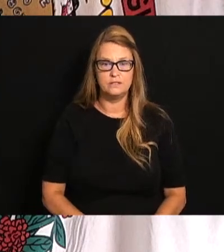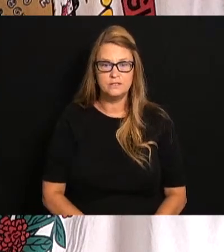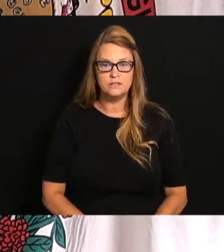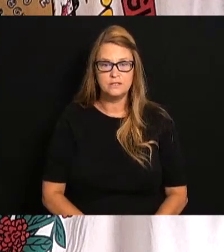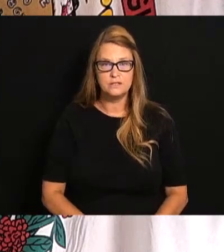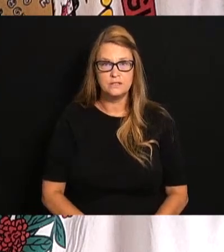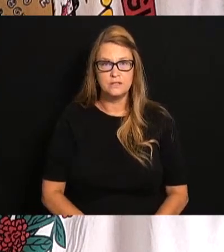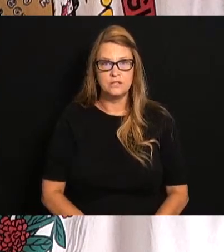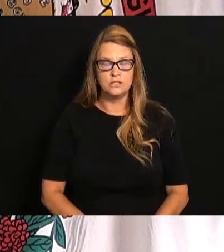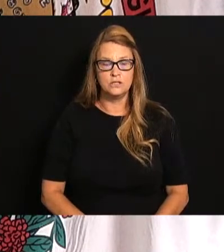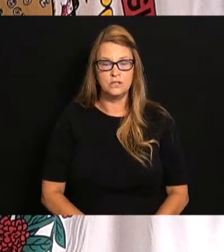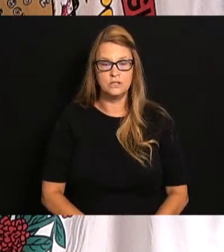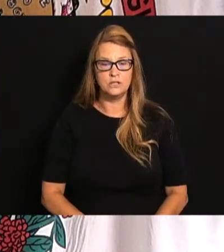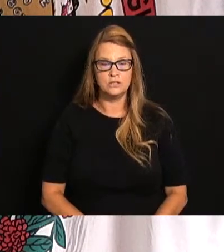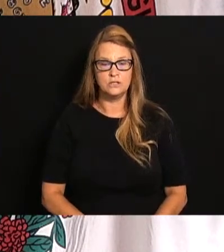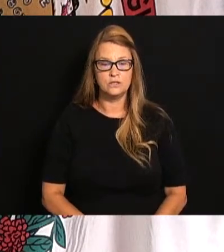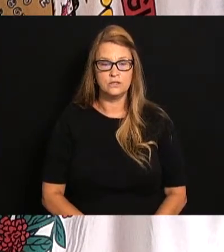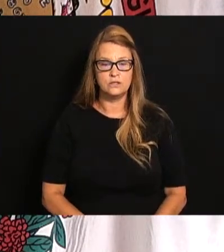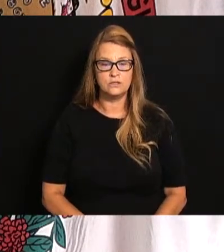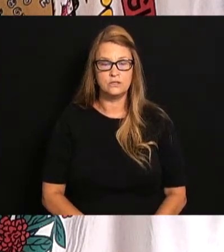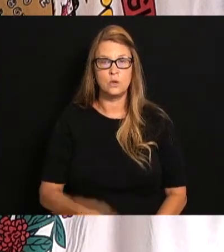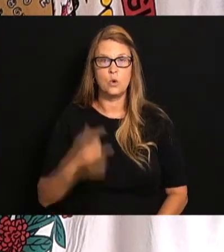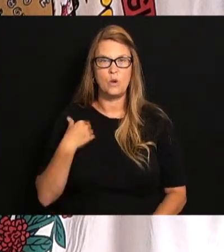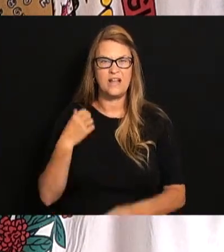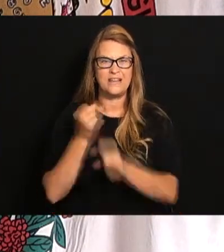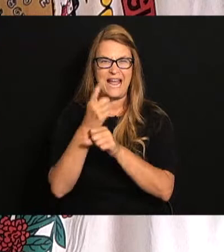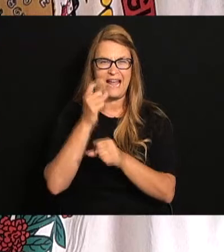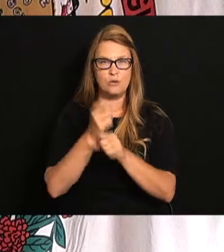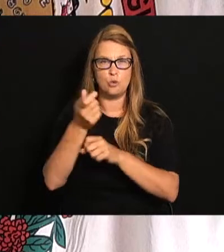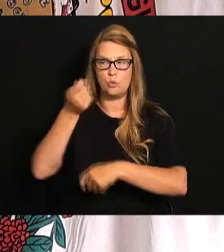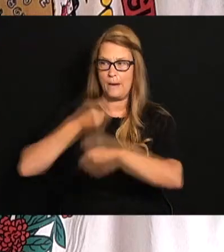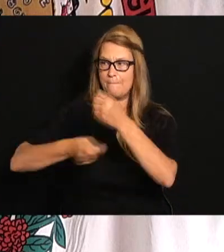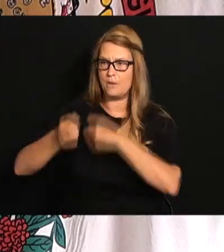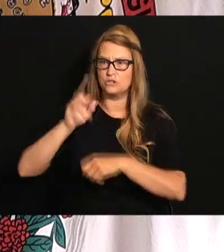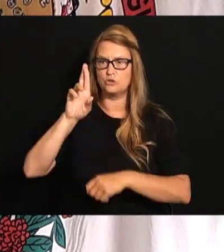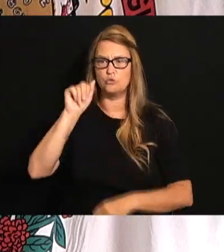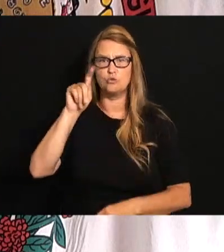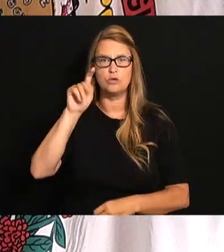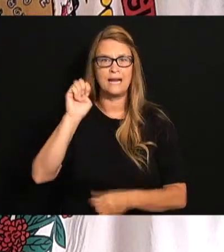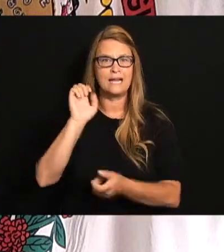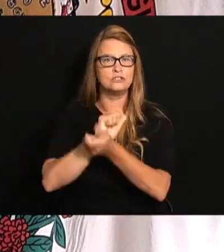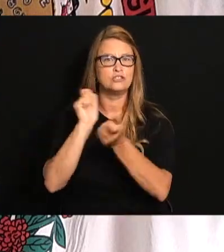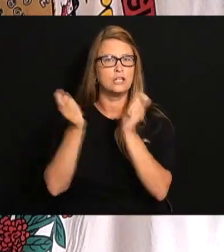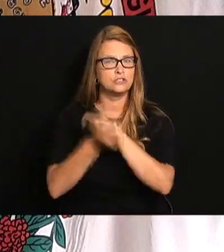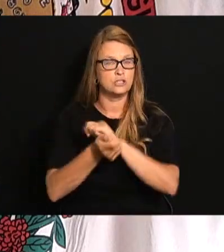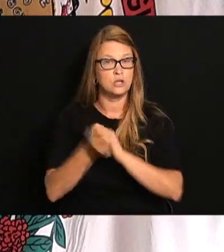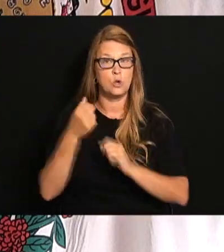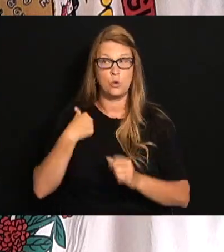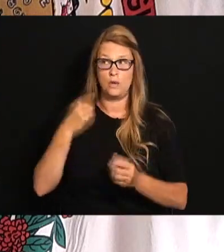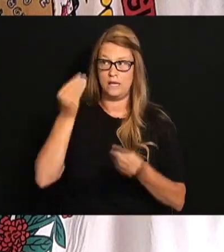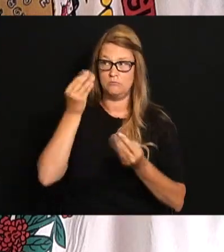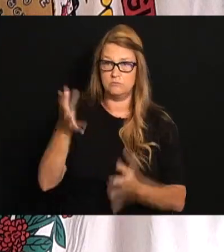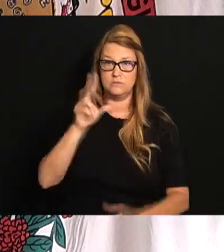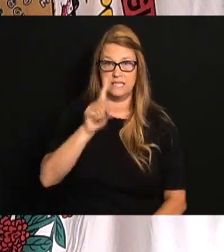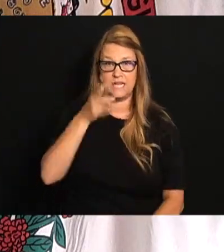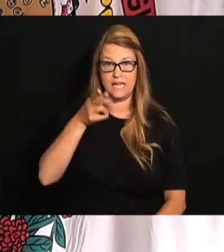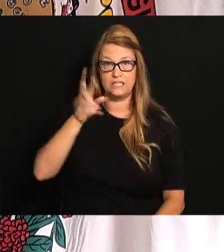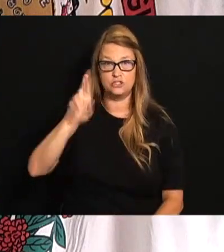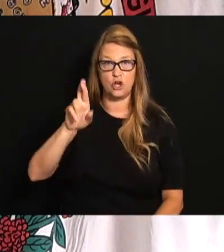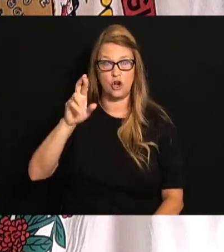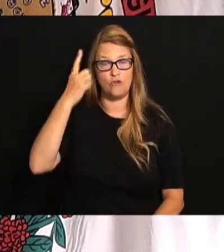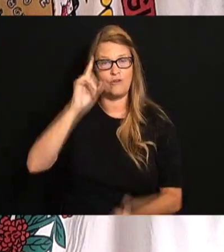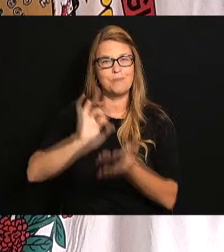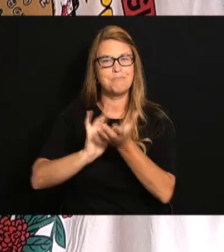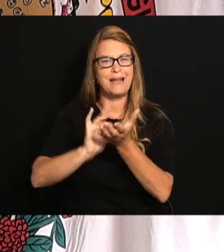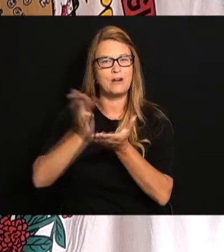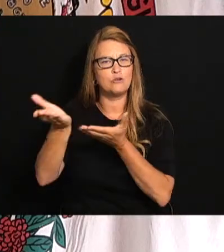an ambulance reimbursement rate change. This week I've instructed the DHHR Bureau for Medical Services